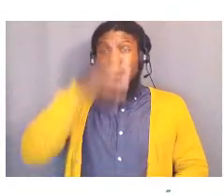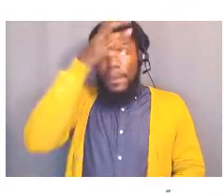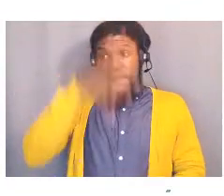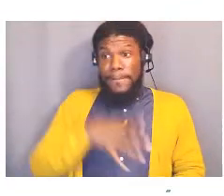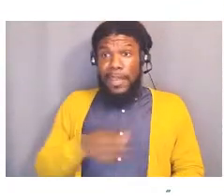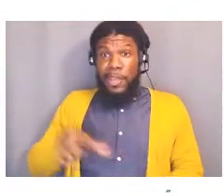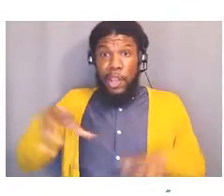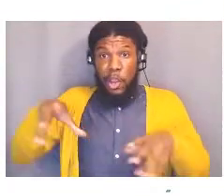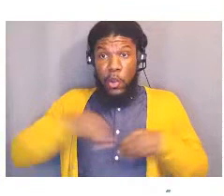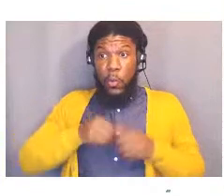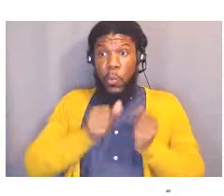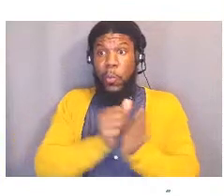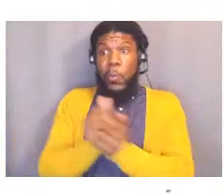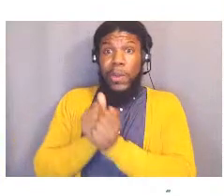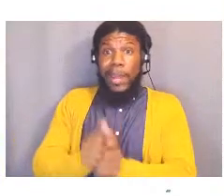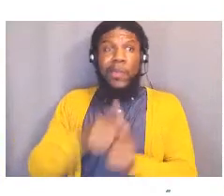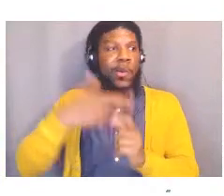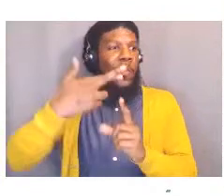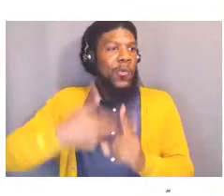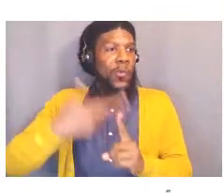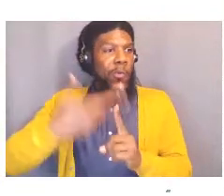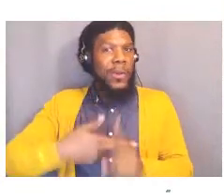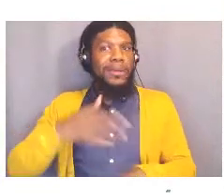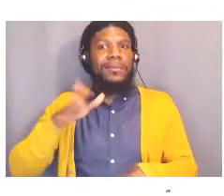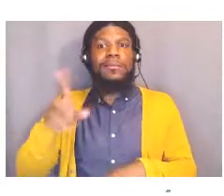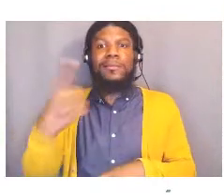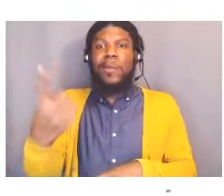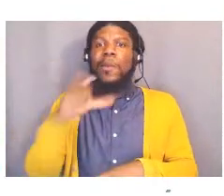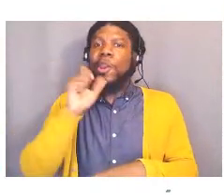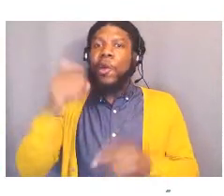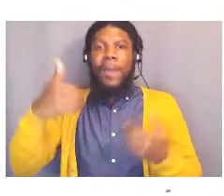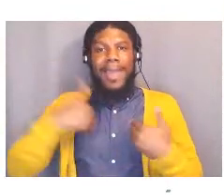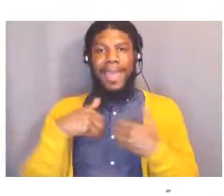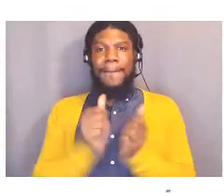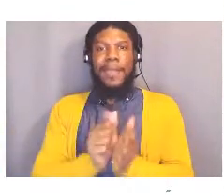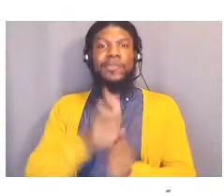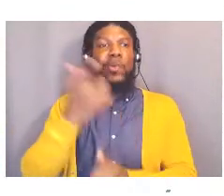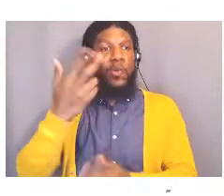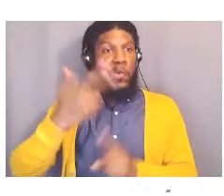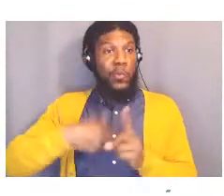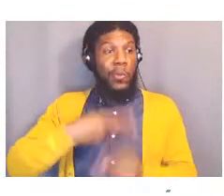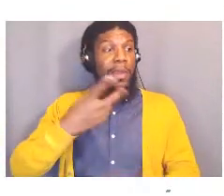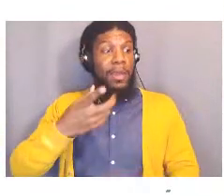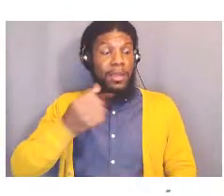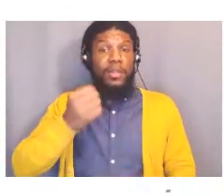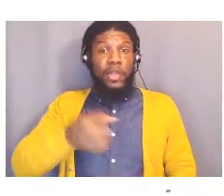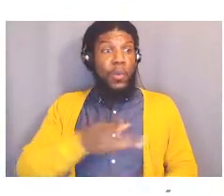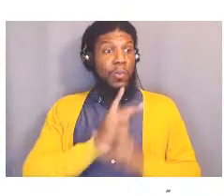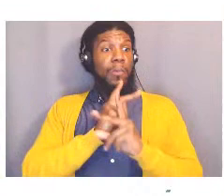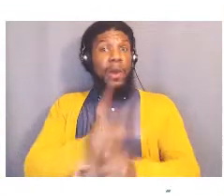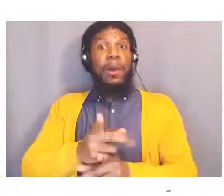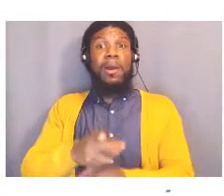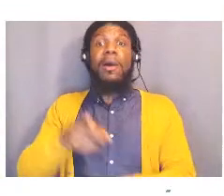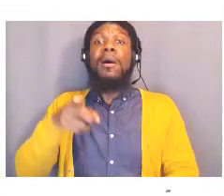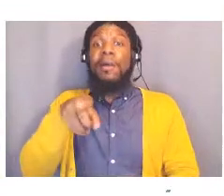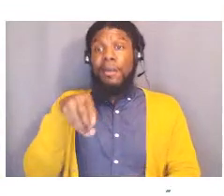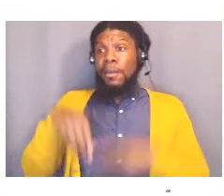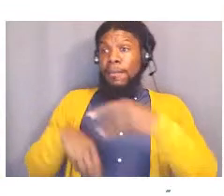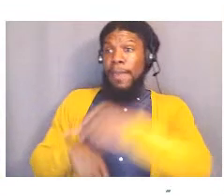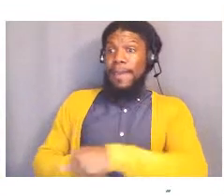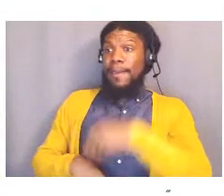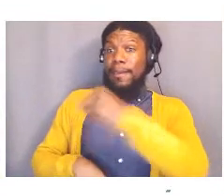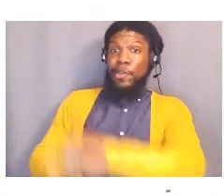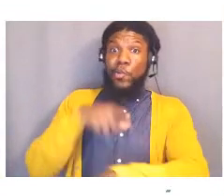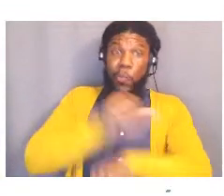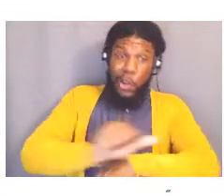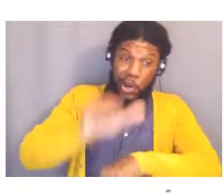slave rent his slaves out to somebody what don't. And he get paid all the money. You does the work, he get paid